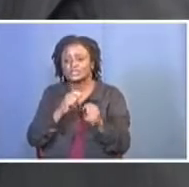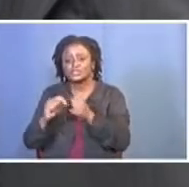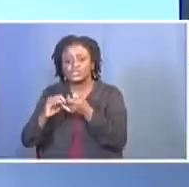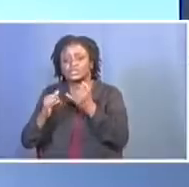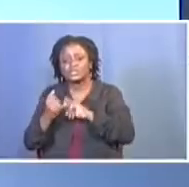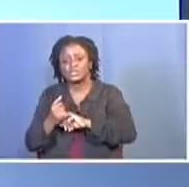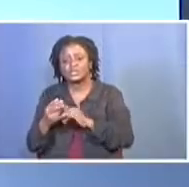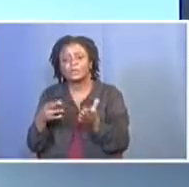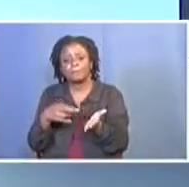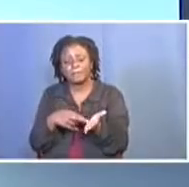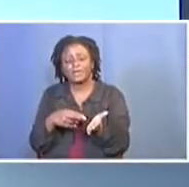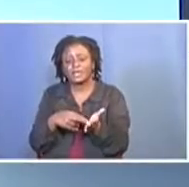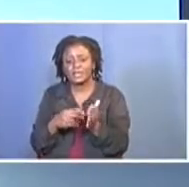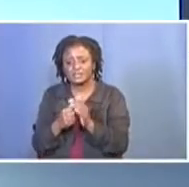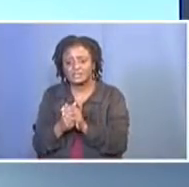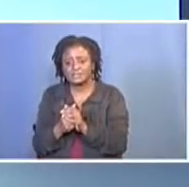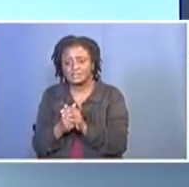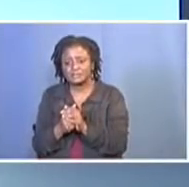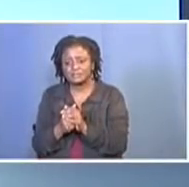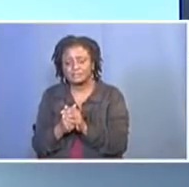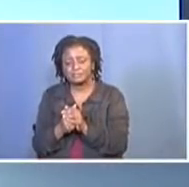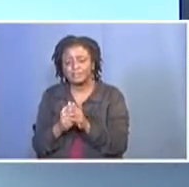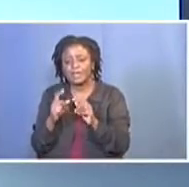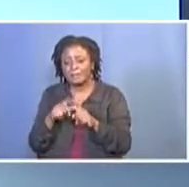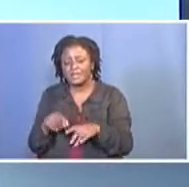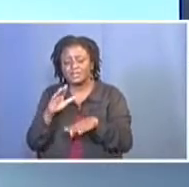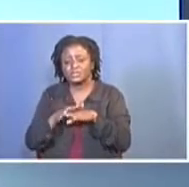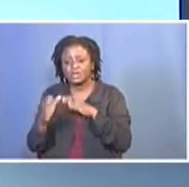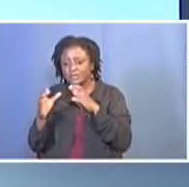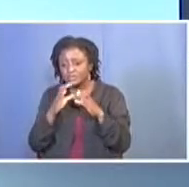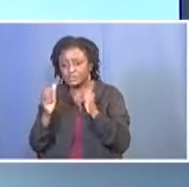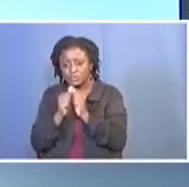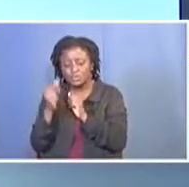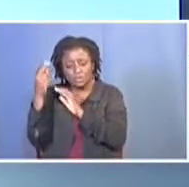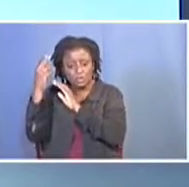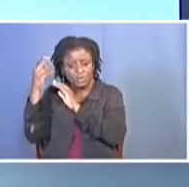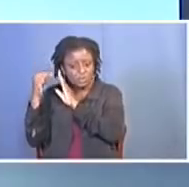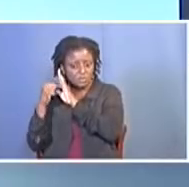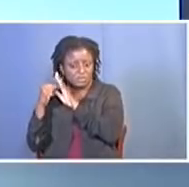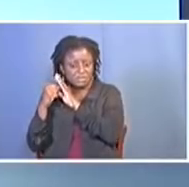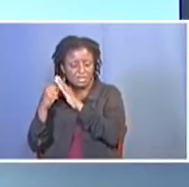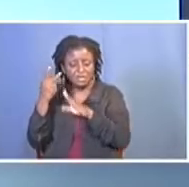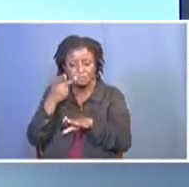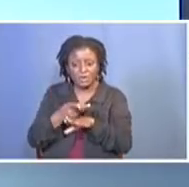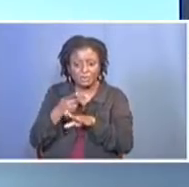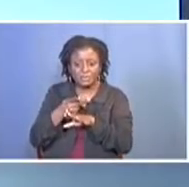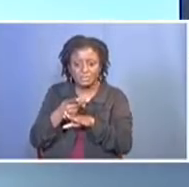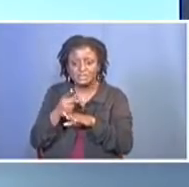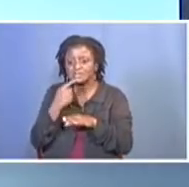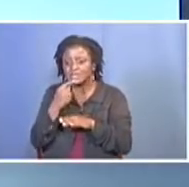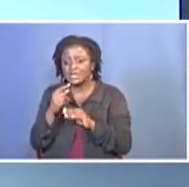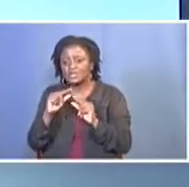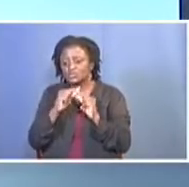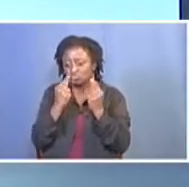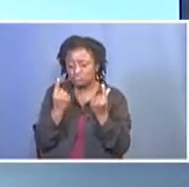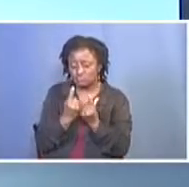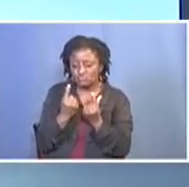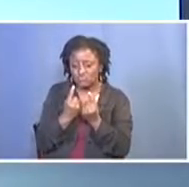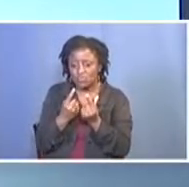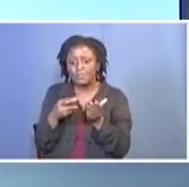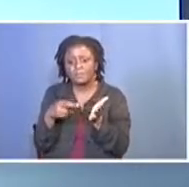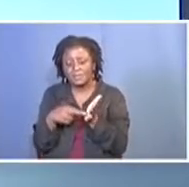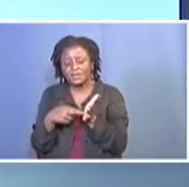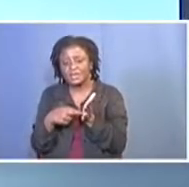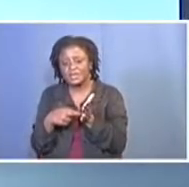forward. Now, based on dialogue with hotel properties, the tourism minister maintains group bookings have been impacted by the CDC's Level